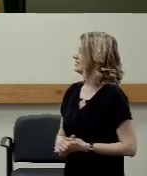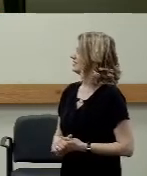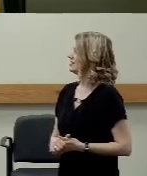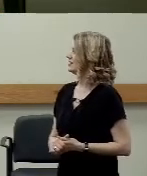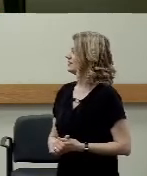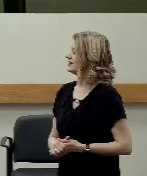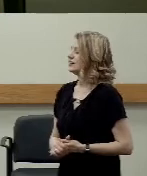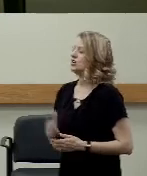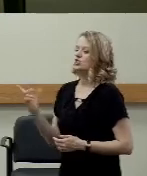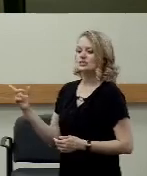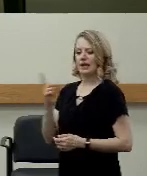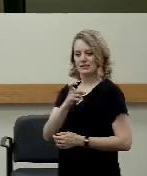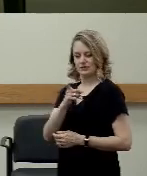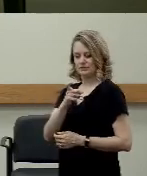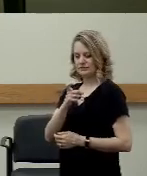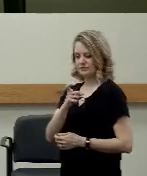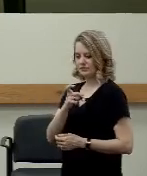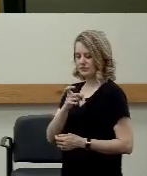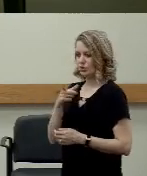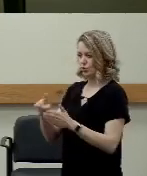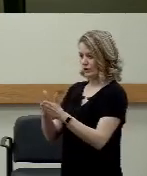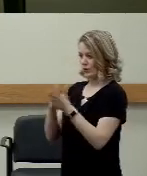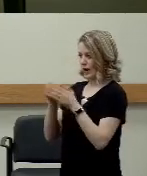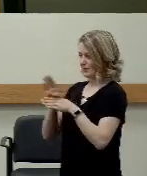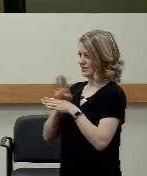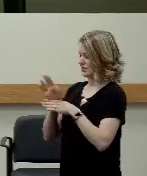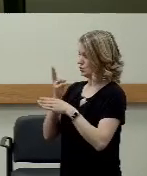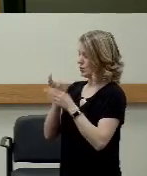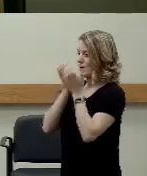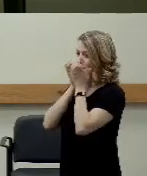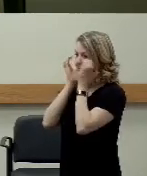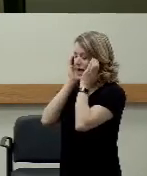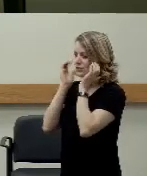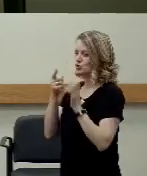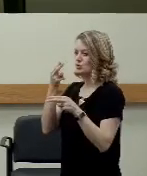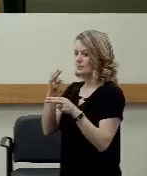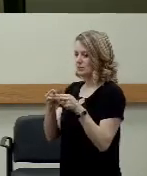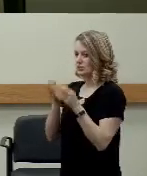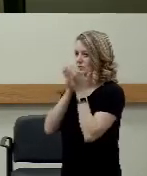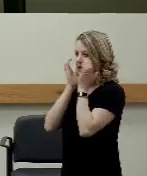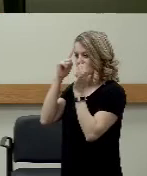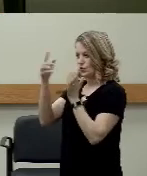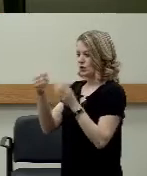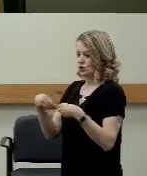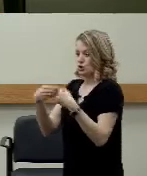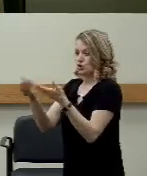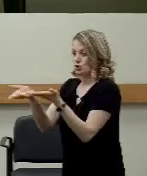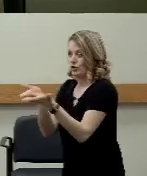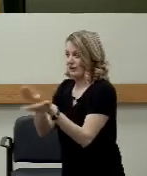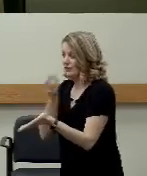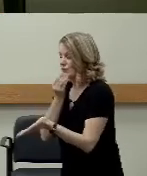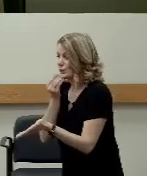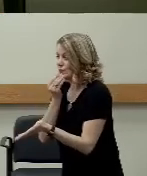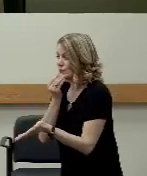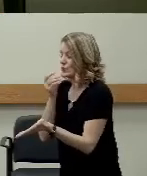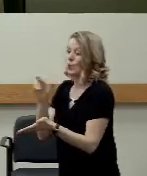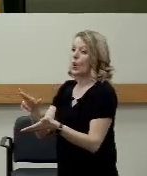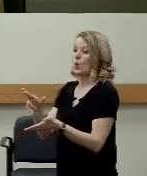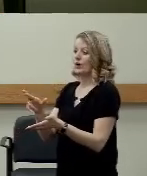When requiring businesses to wear masks, like you mentioned, masked food service, requiring